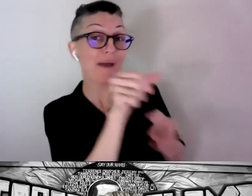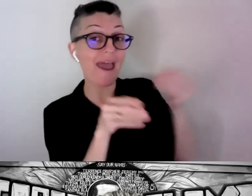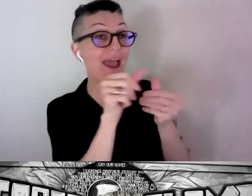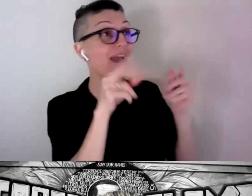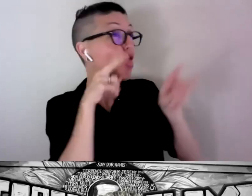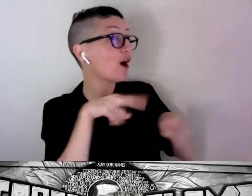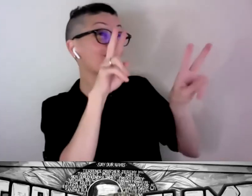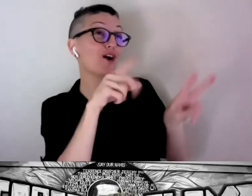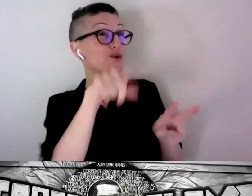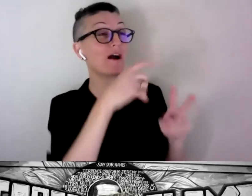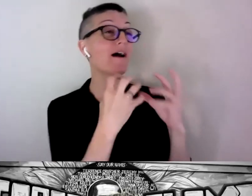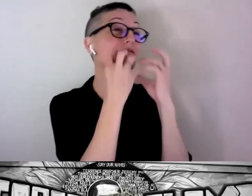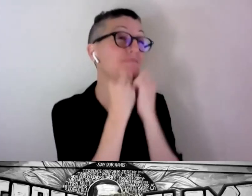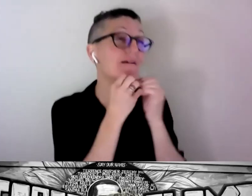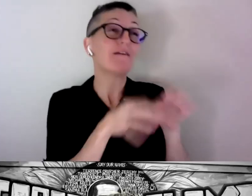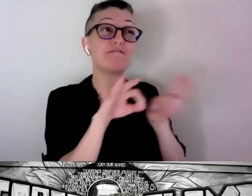So we should pay,